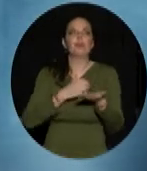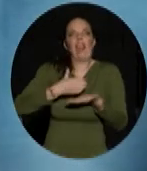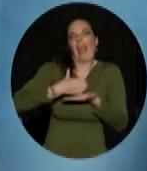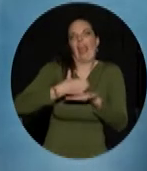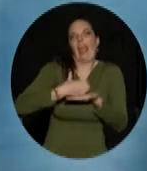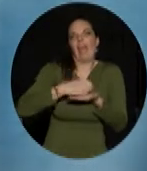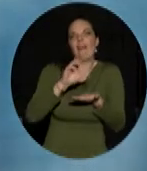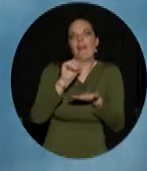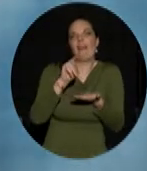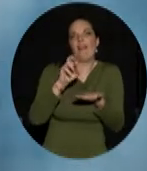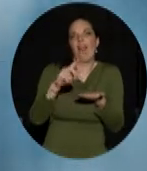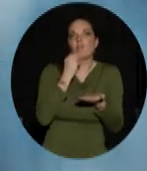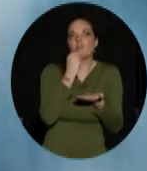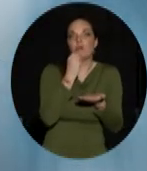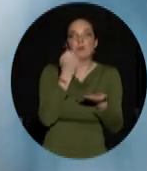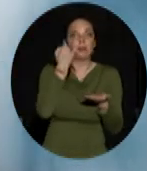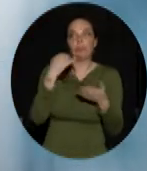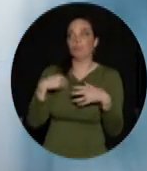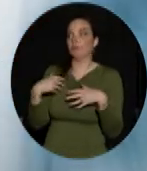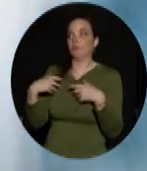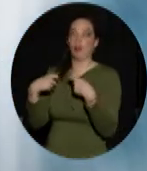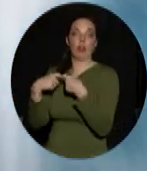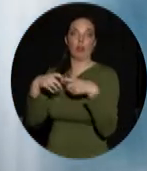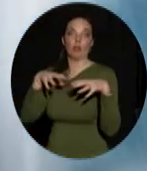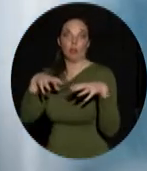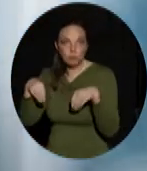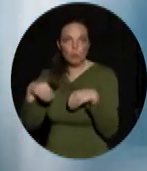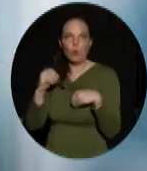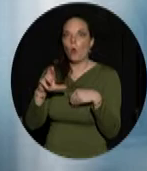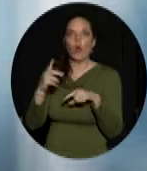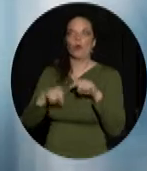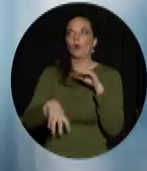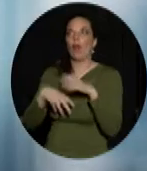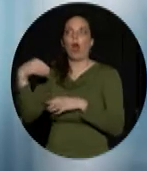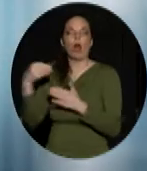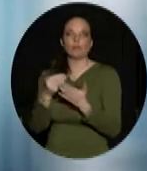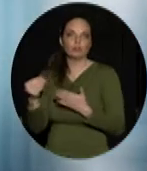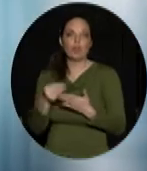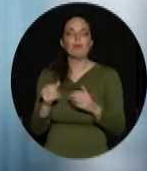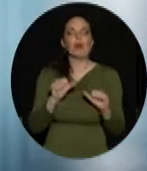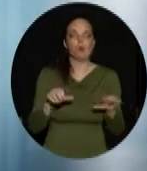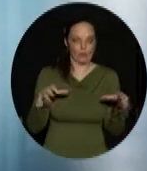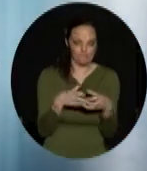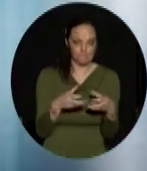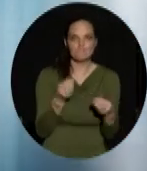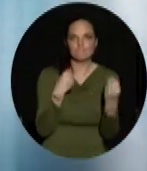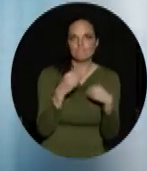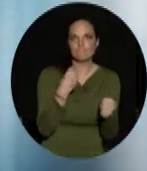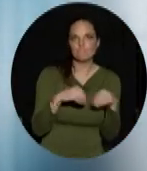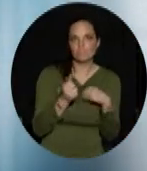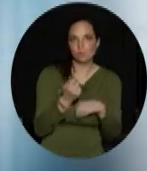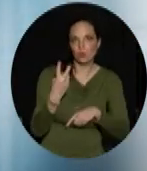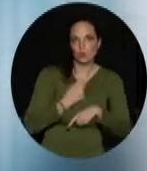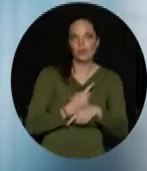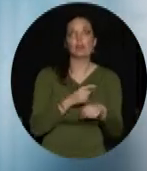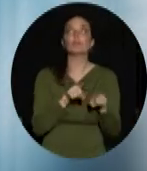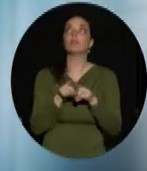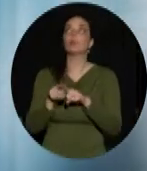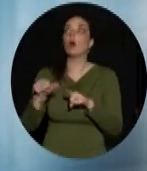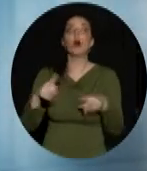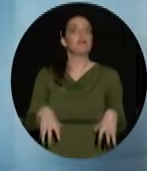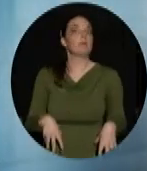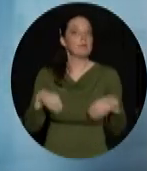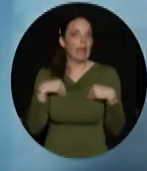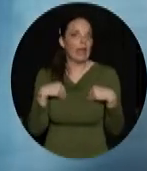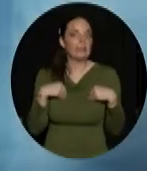that if you didn't have power or if you couldn't get out to get food, that you could subside on for a few days. Another great thing to have in your kit are blankets and